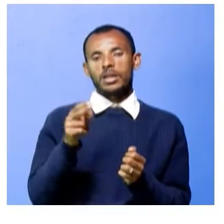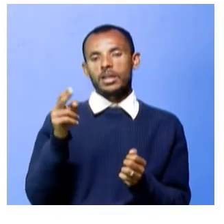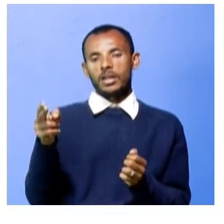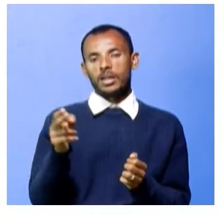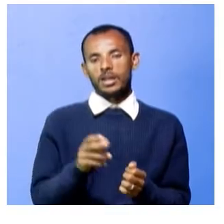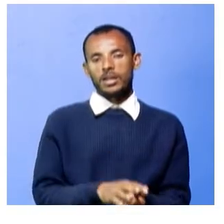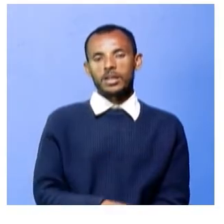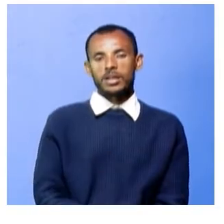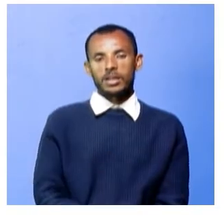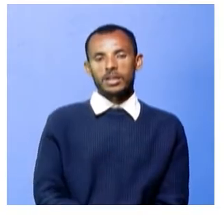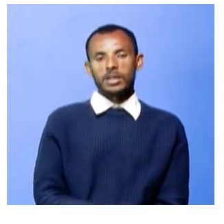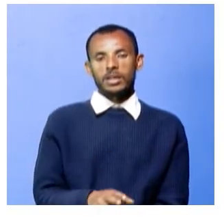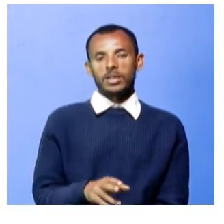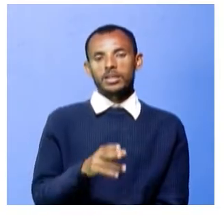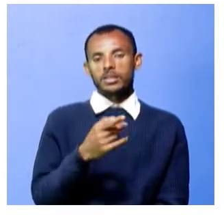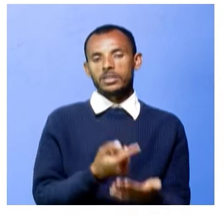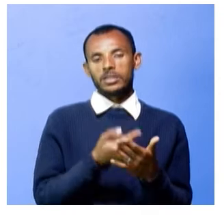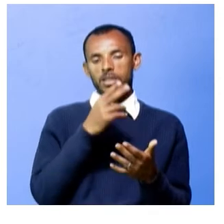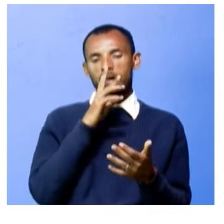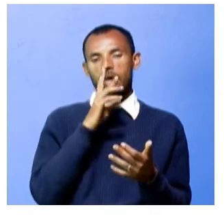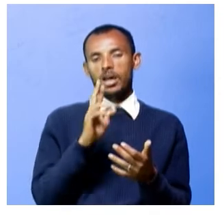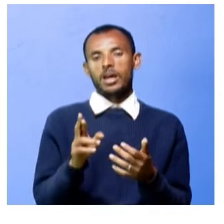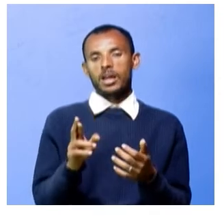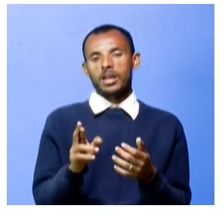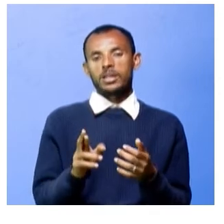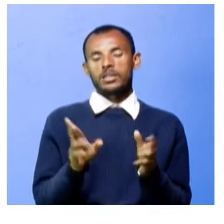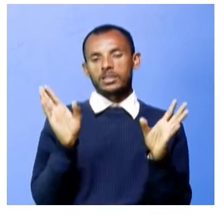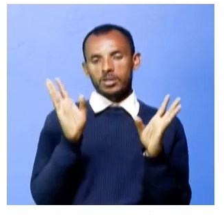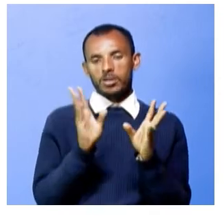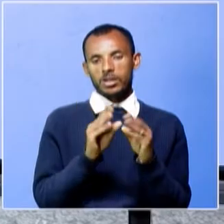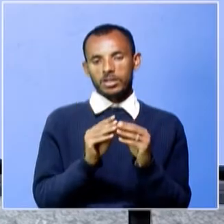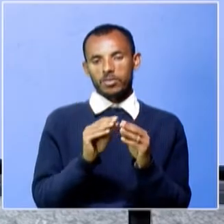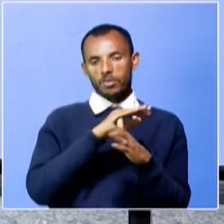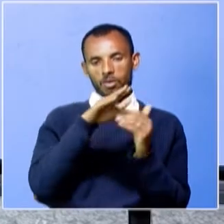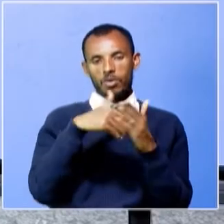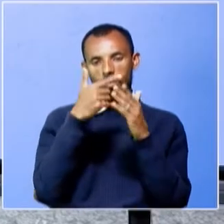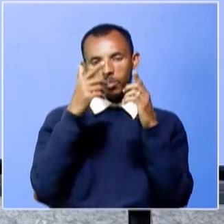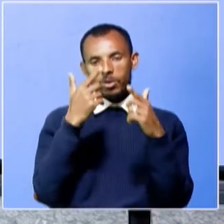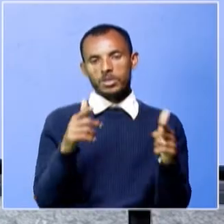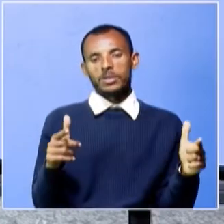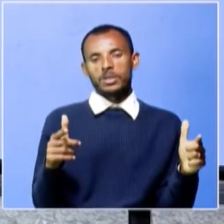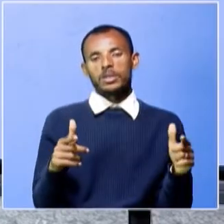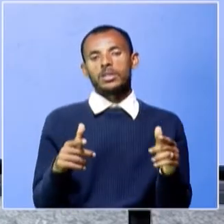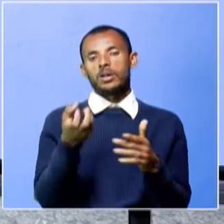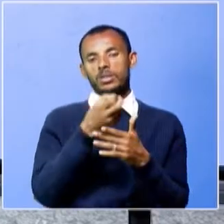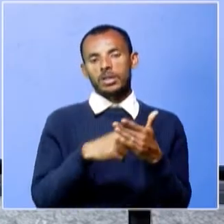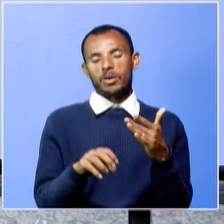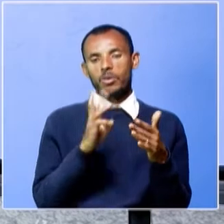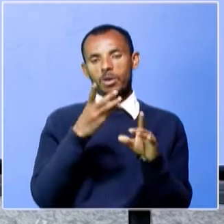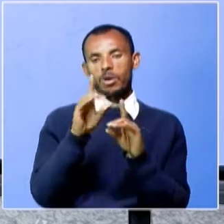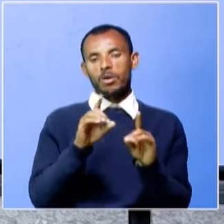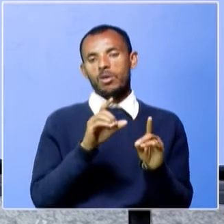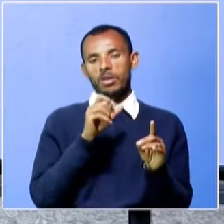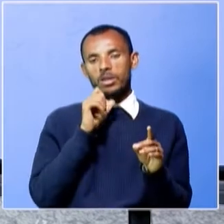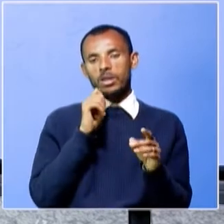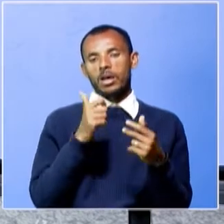Okay, so these are the collection of all possible outcomes. We don't have any